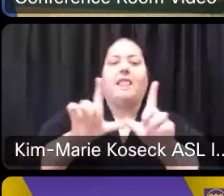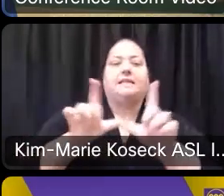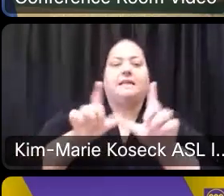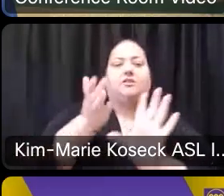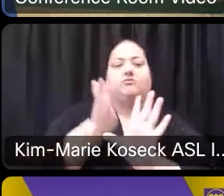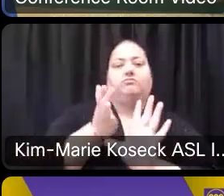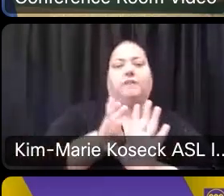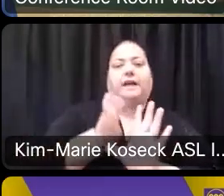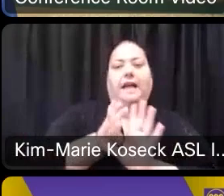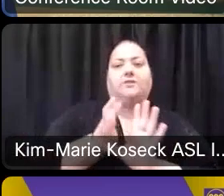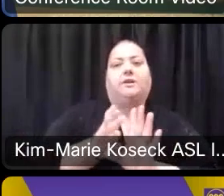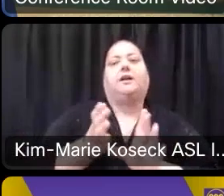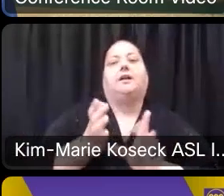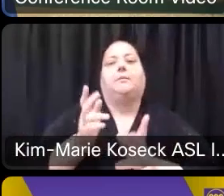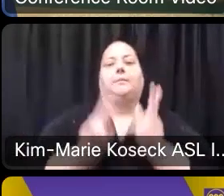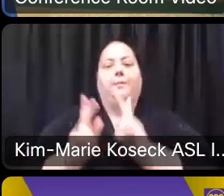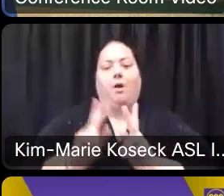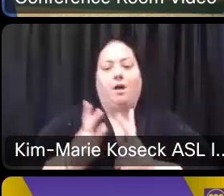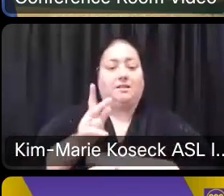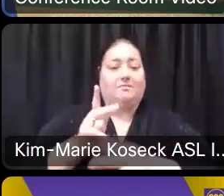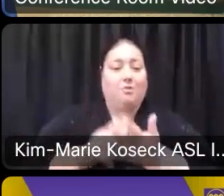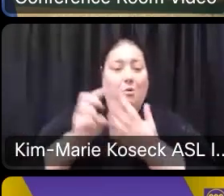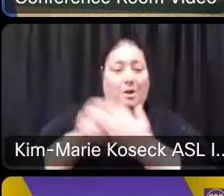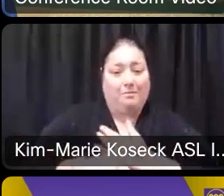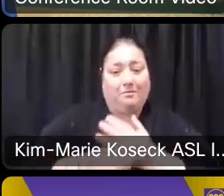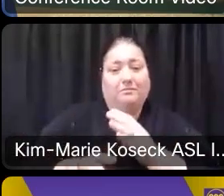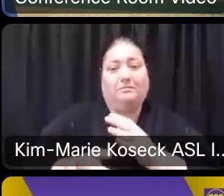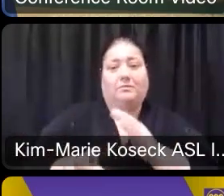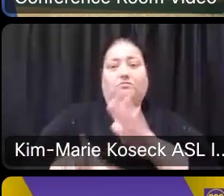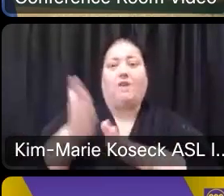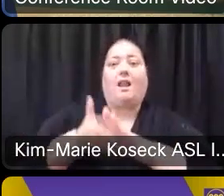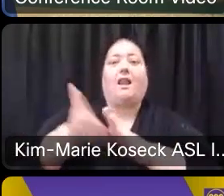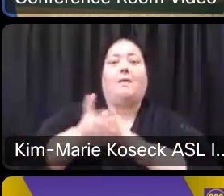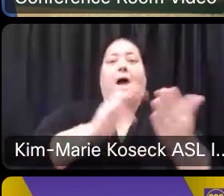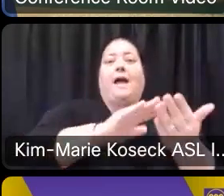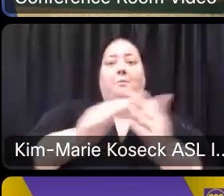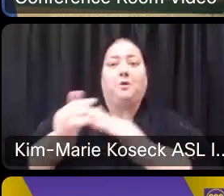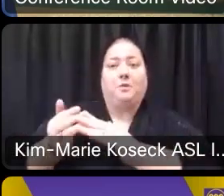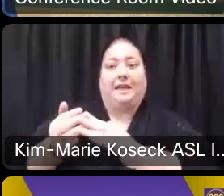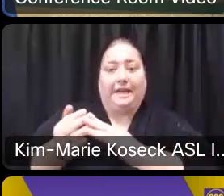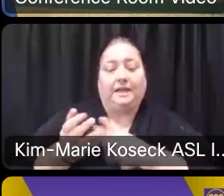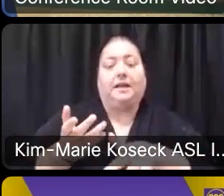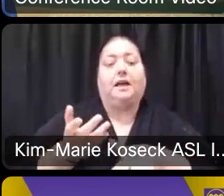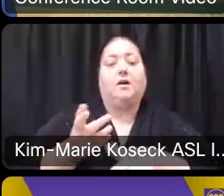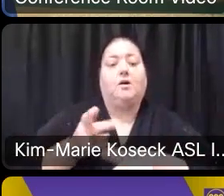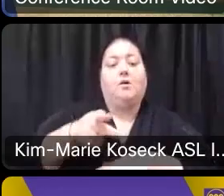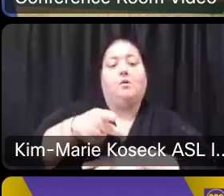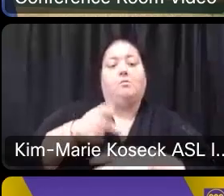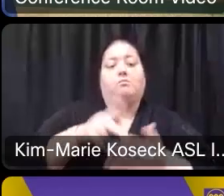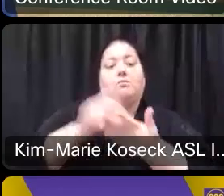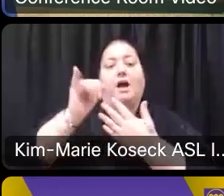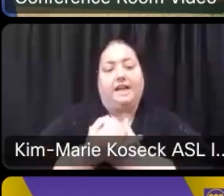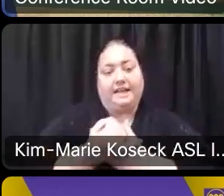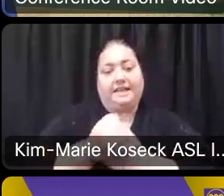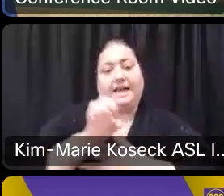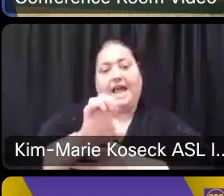wings, but they can also be standalone programs operated by community providers. And we had a Project Echo with